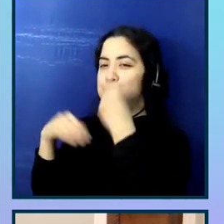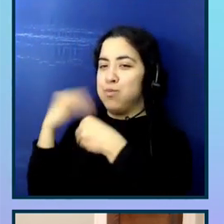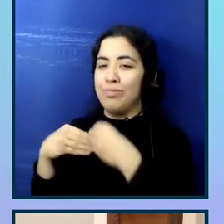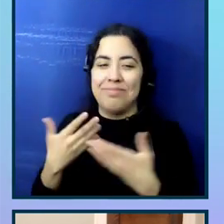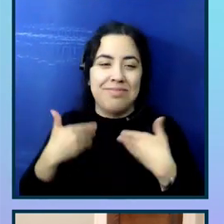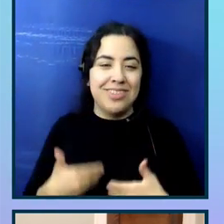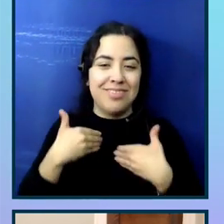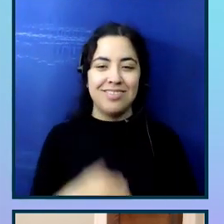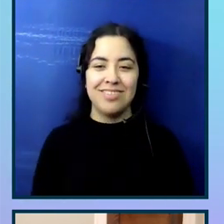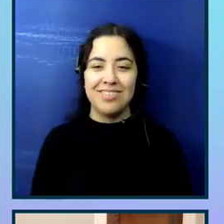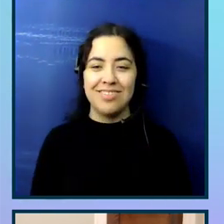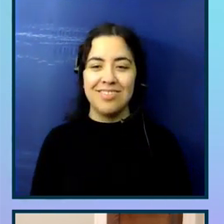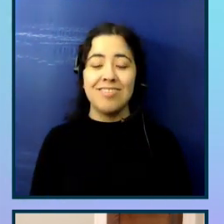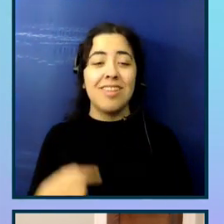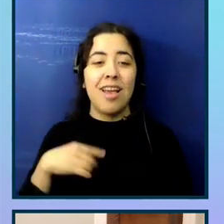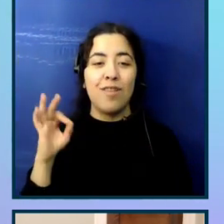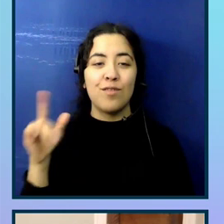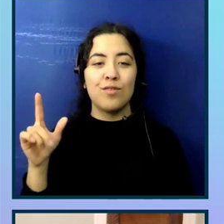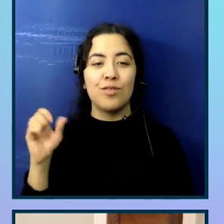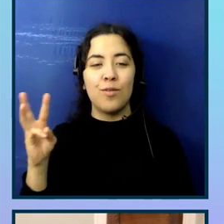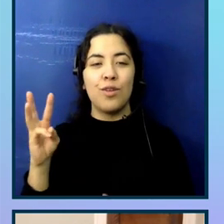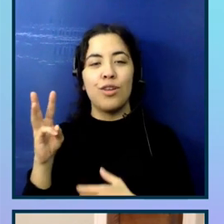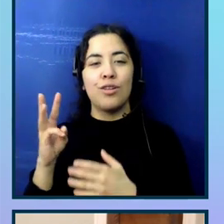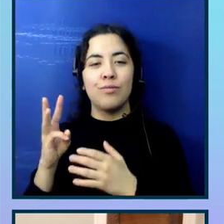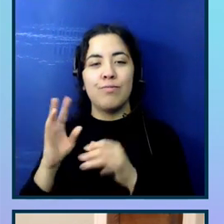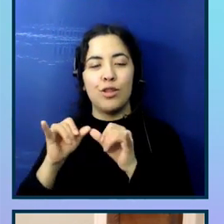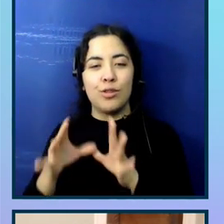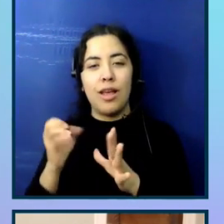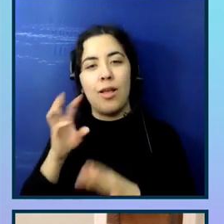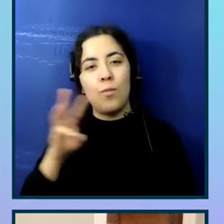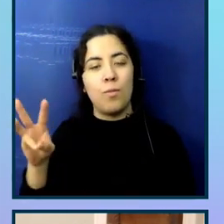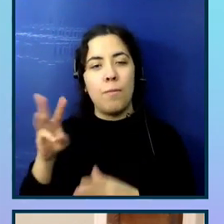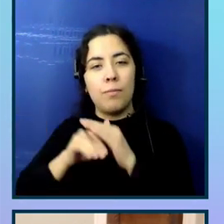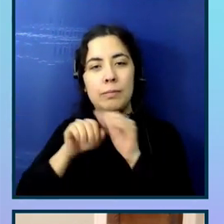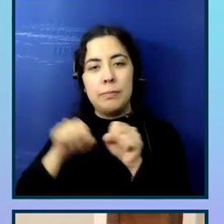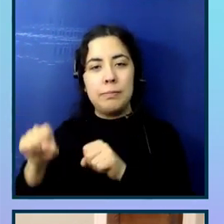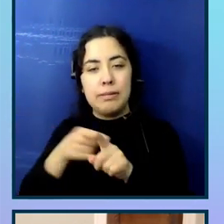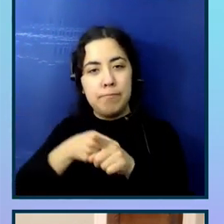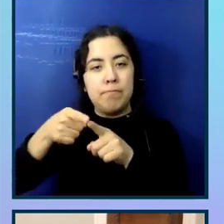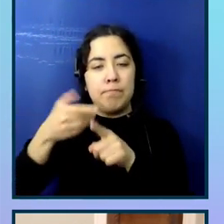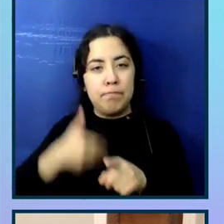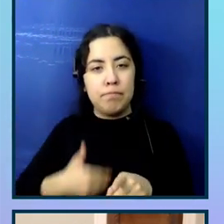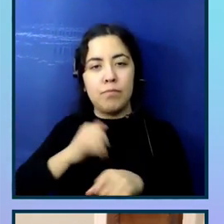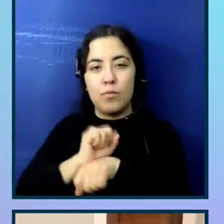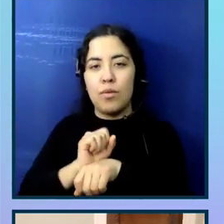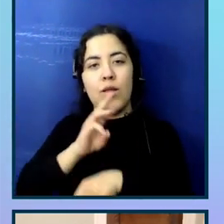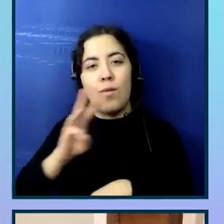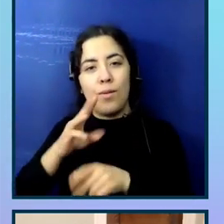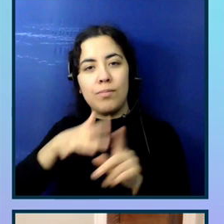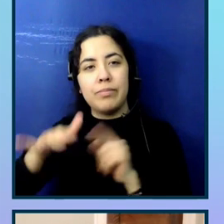me. I'm a freelance software engineer and web accessibility specialist. I've been working in the web space